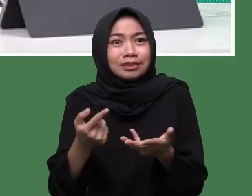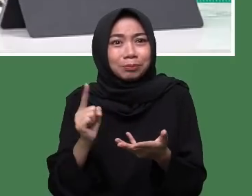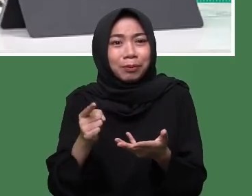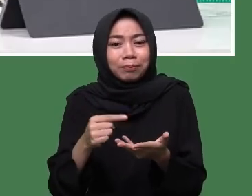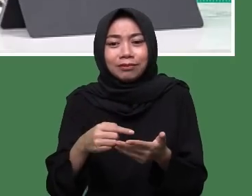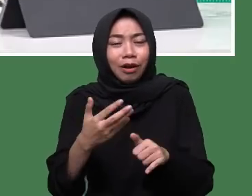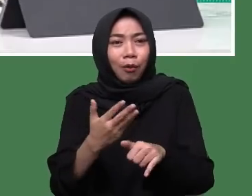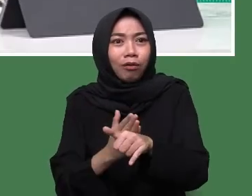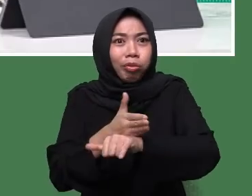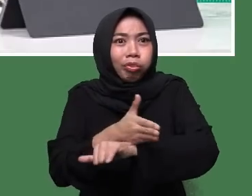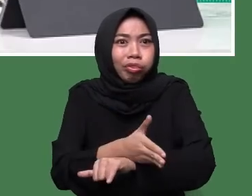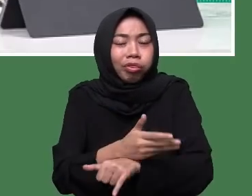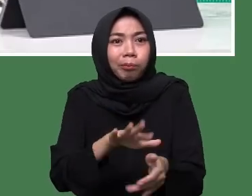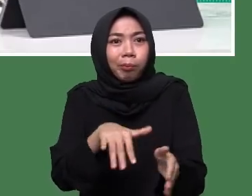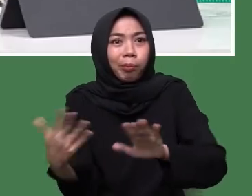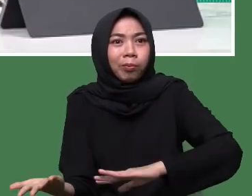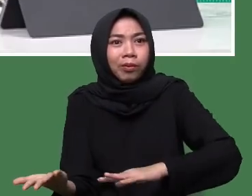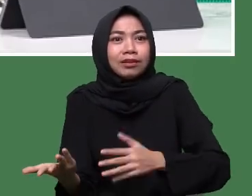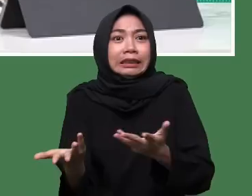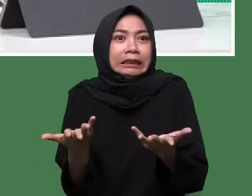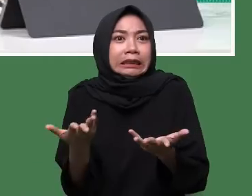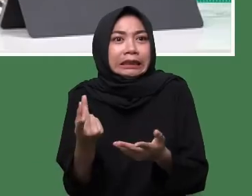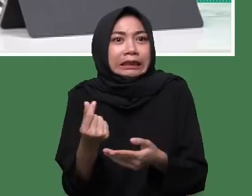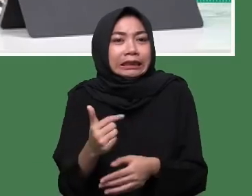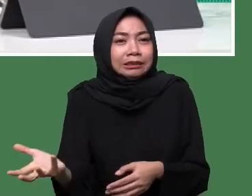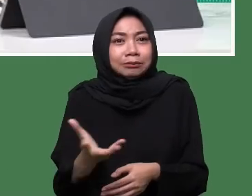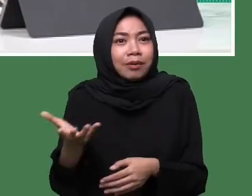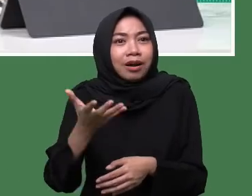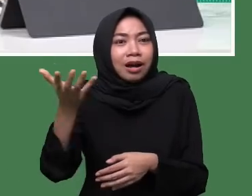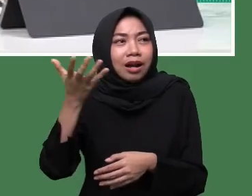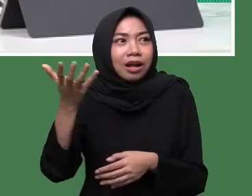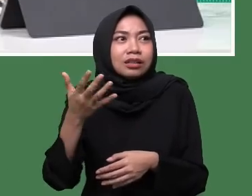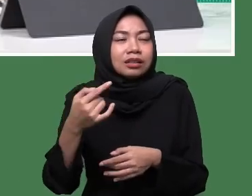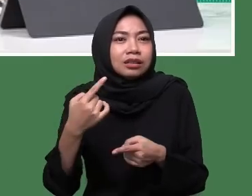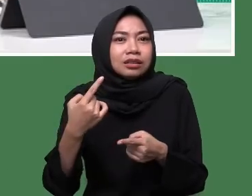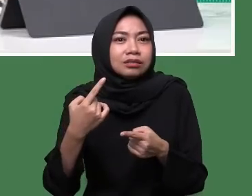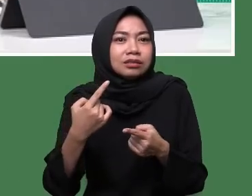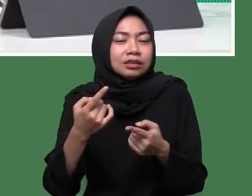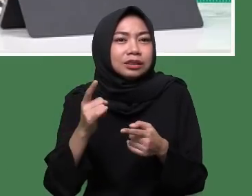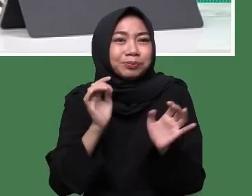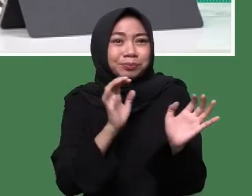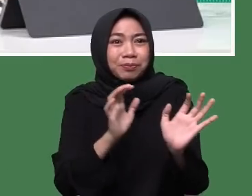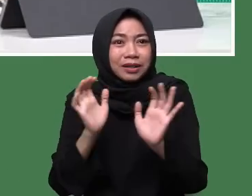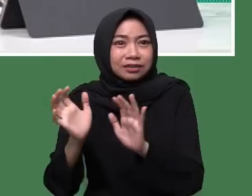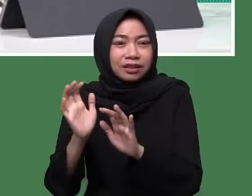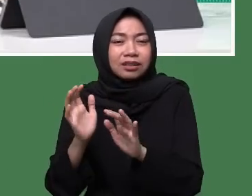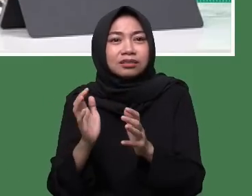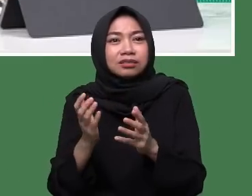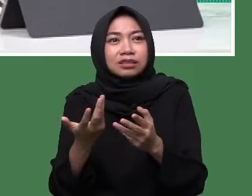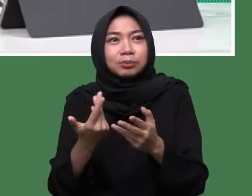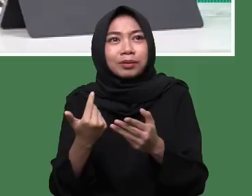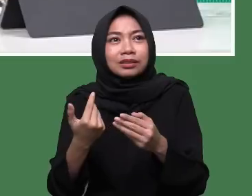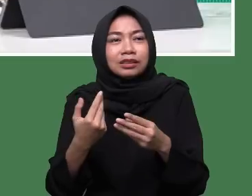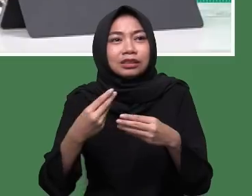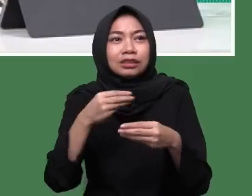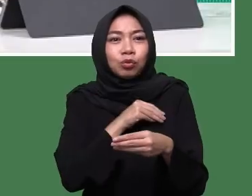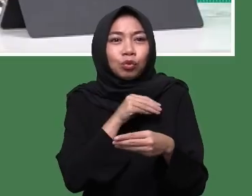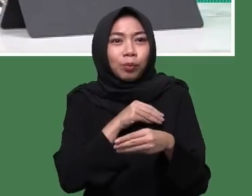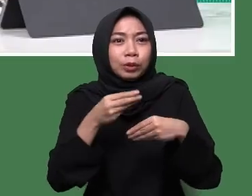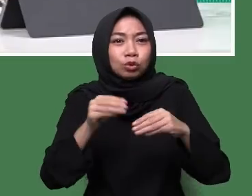you know, if, I realize that it's not, I'm sure they've lost sort of sales through this. I mean, we noticed